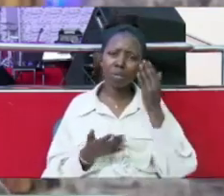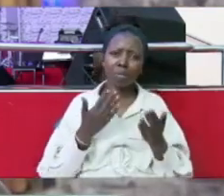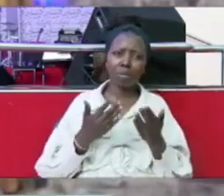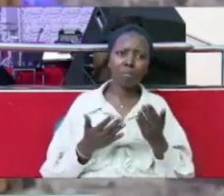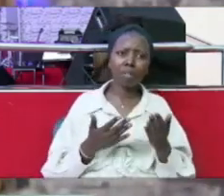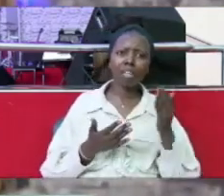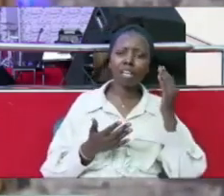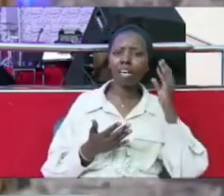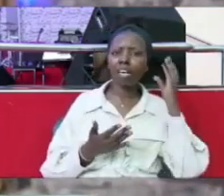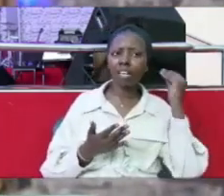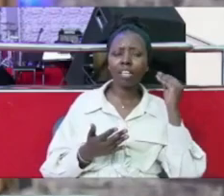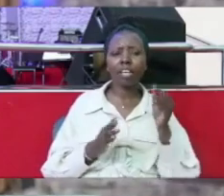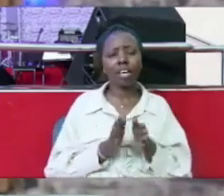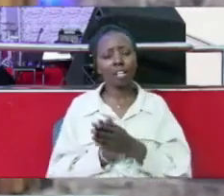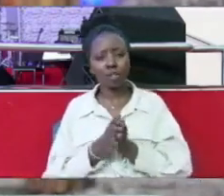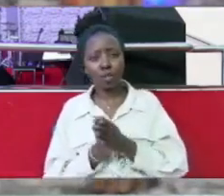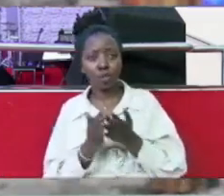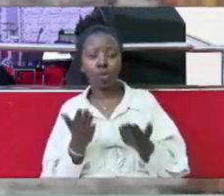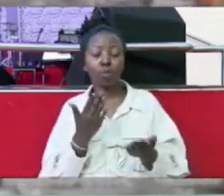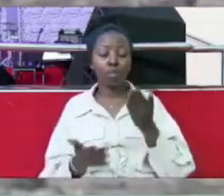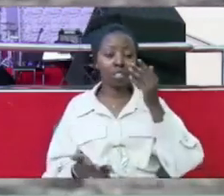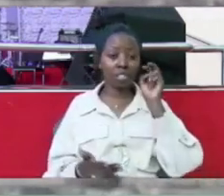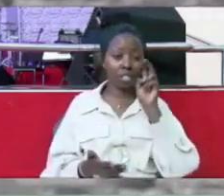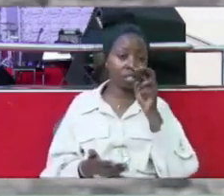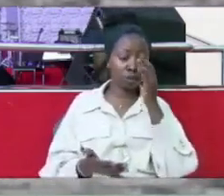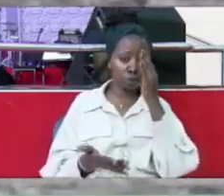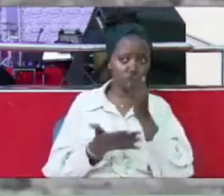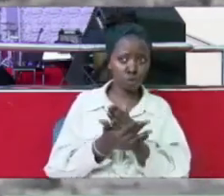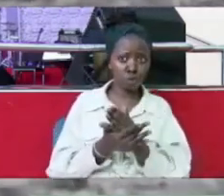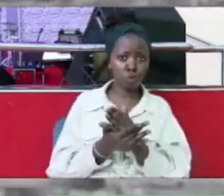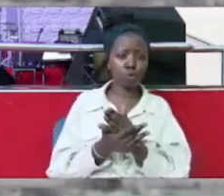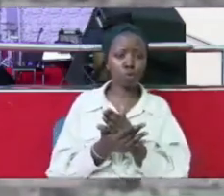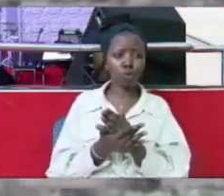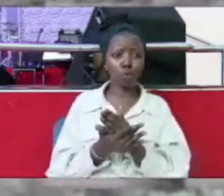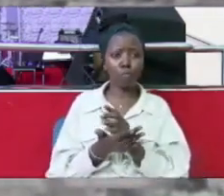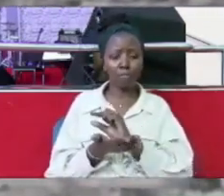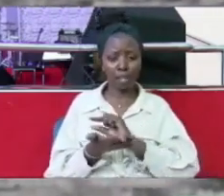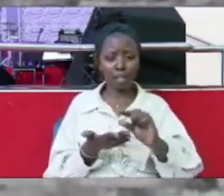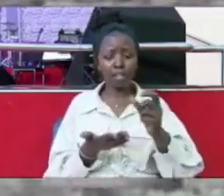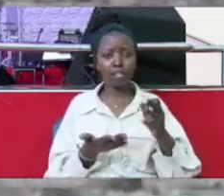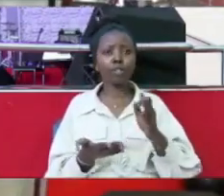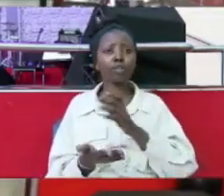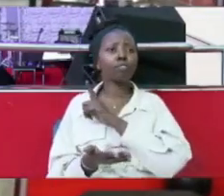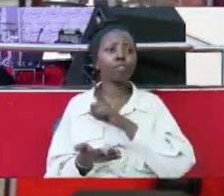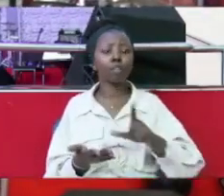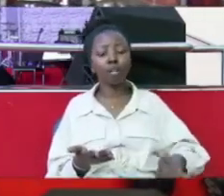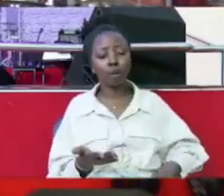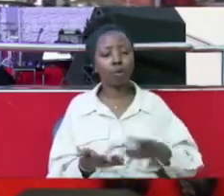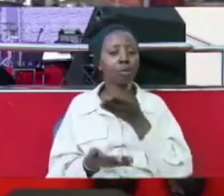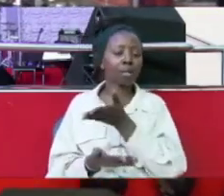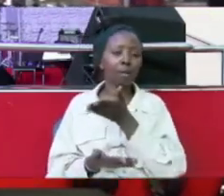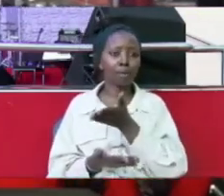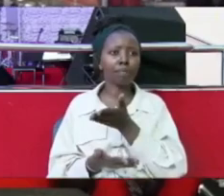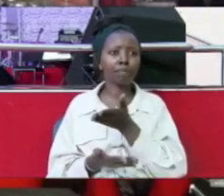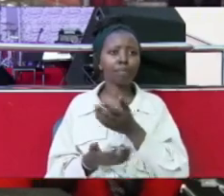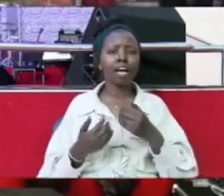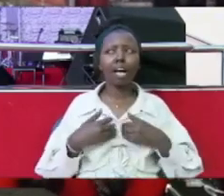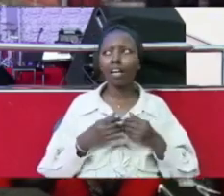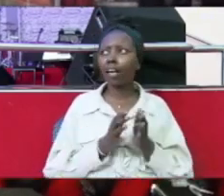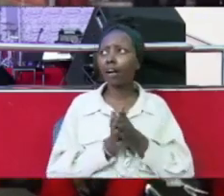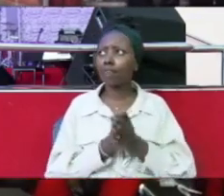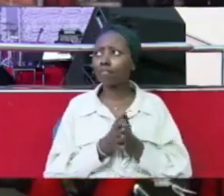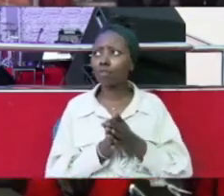that indeed they are showcase of the grace of God. Na ukiangalia historia yake utaona kweli wapo kwa sababu ya neema ya Bwana. And there is this story which is